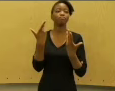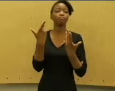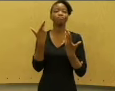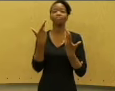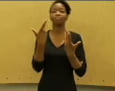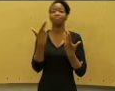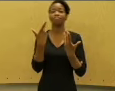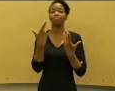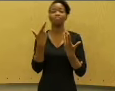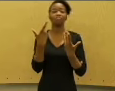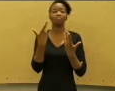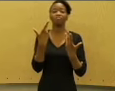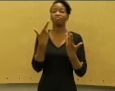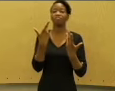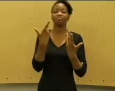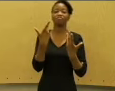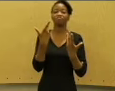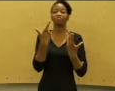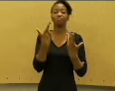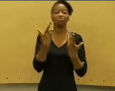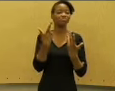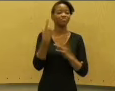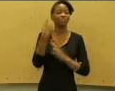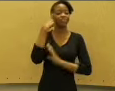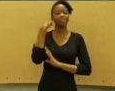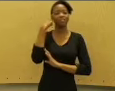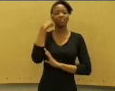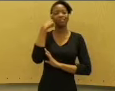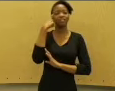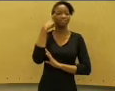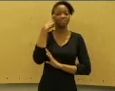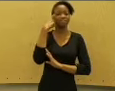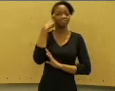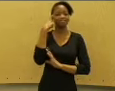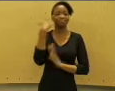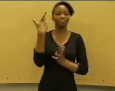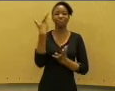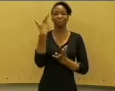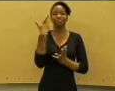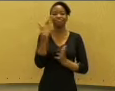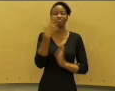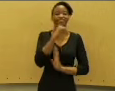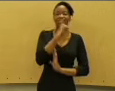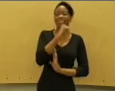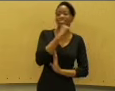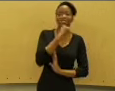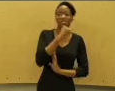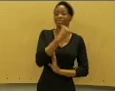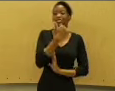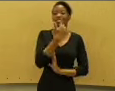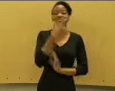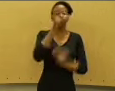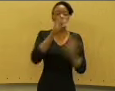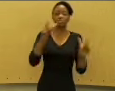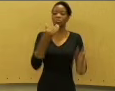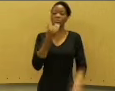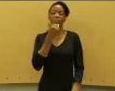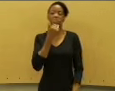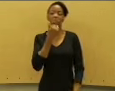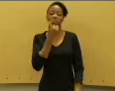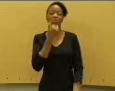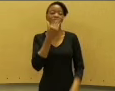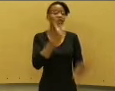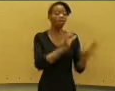even those that you think are not worthy of it. Because even when we're talking about sex within all these